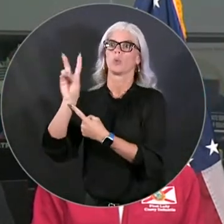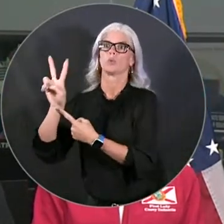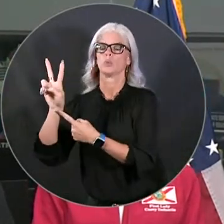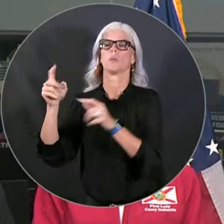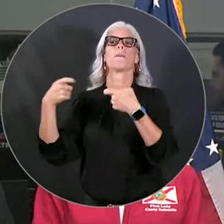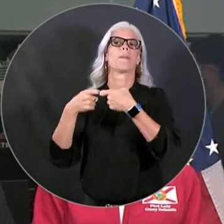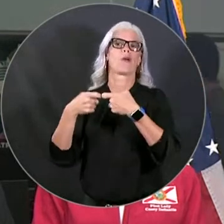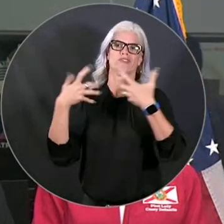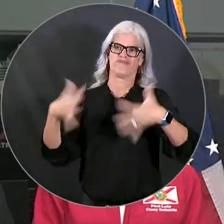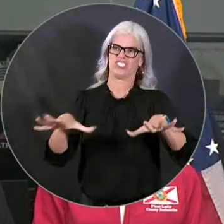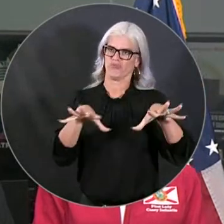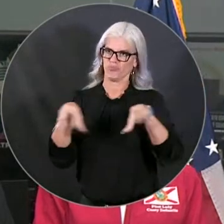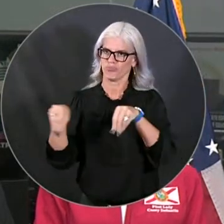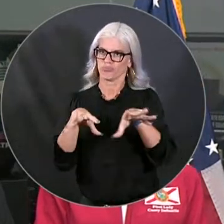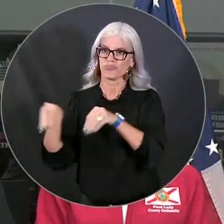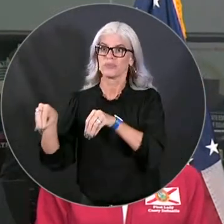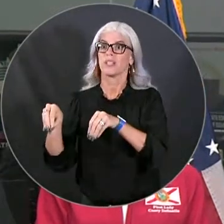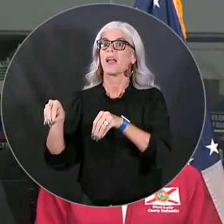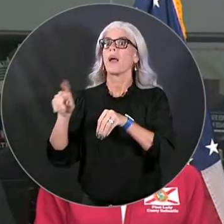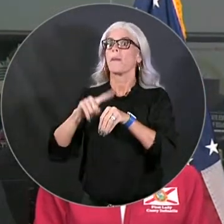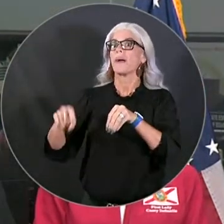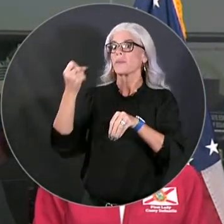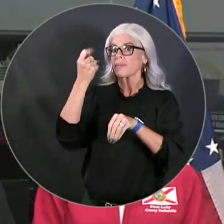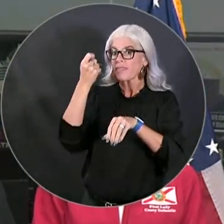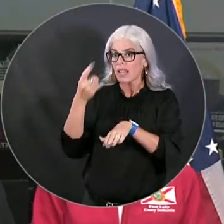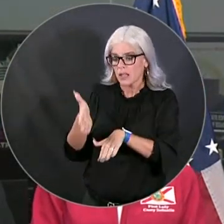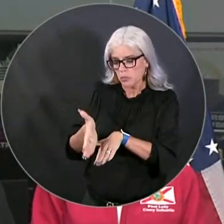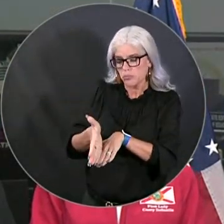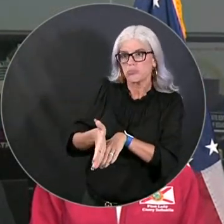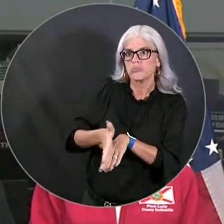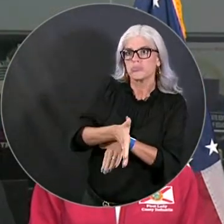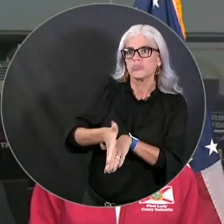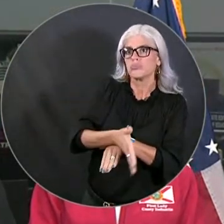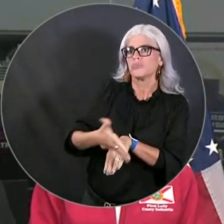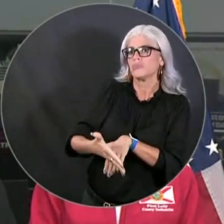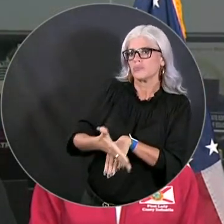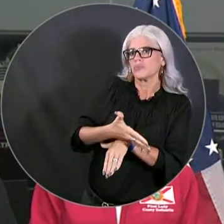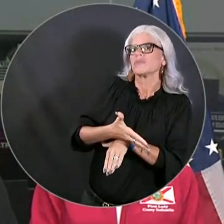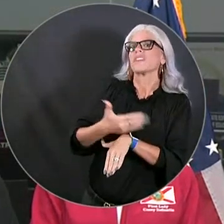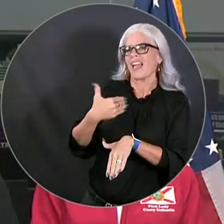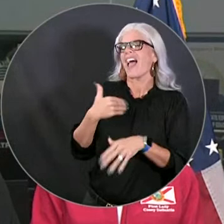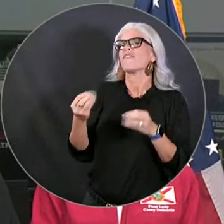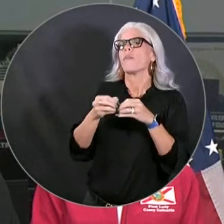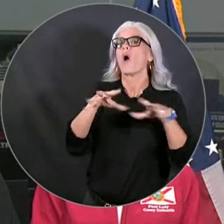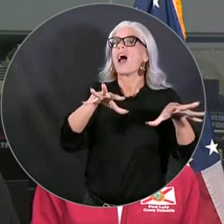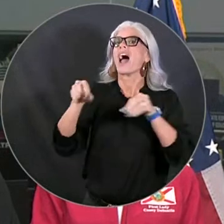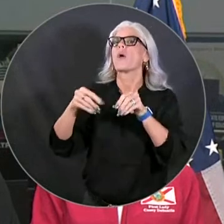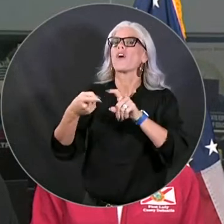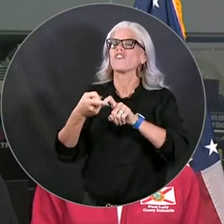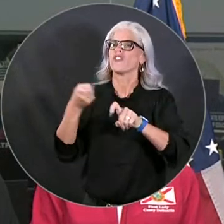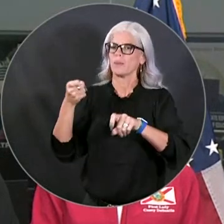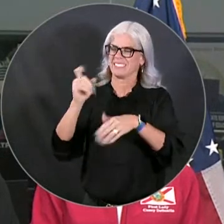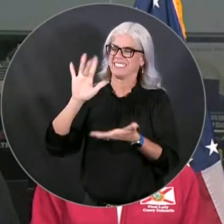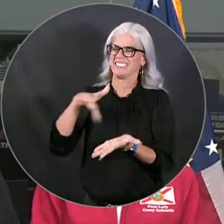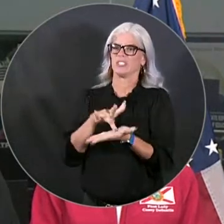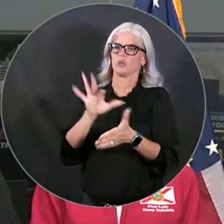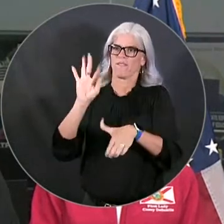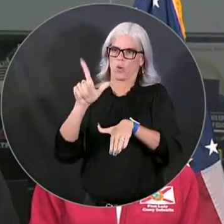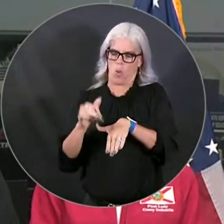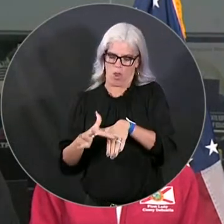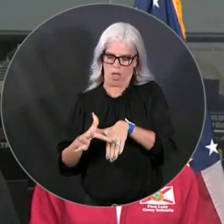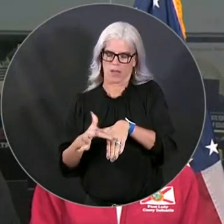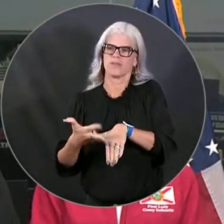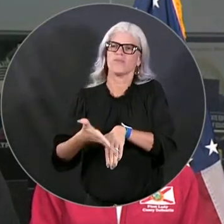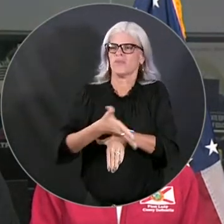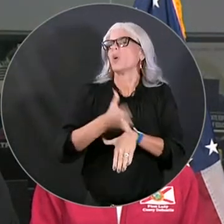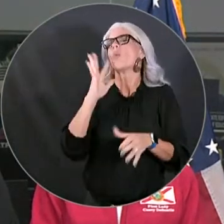but outside of Southwest Florida, we may have additional outages from Central and Northeast Florida impacts, and people should